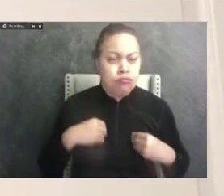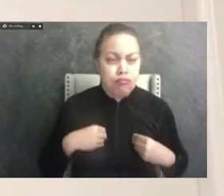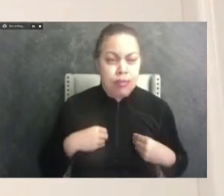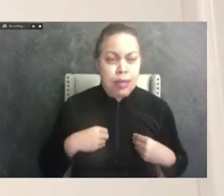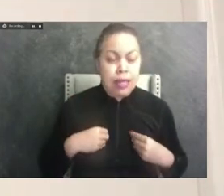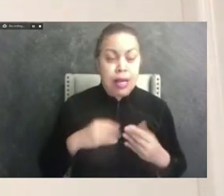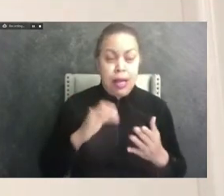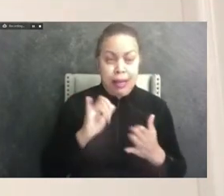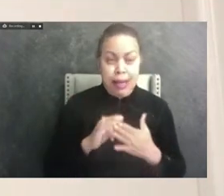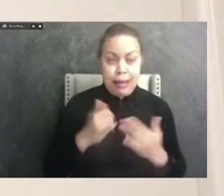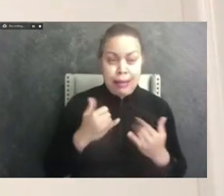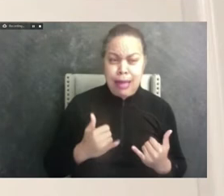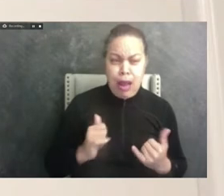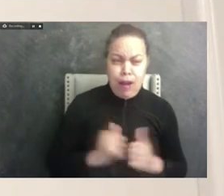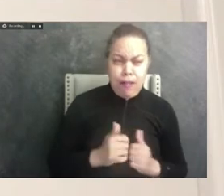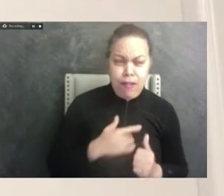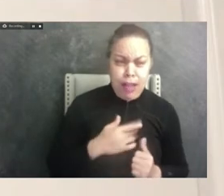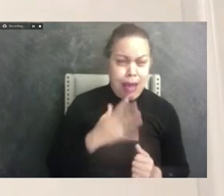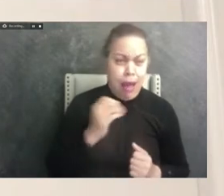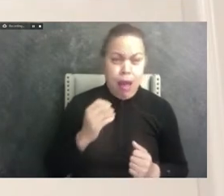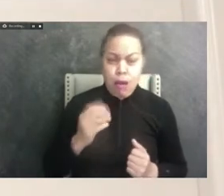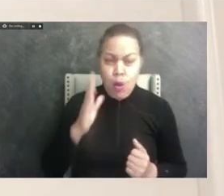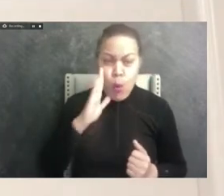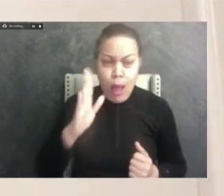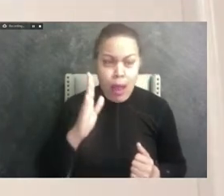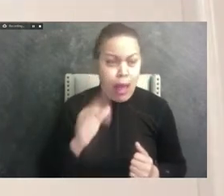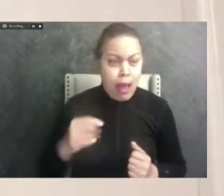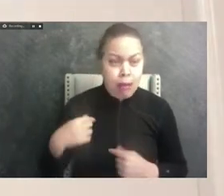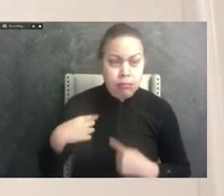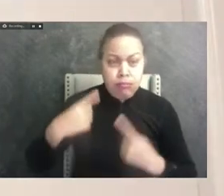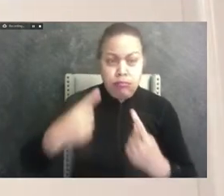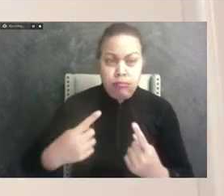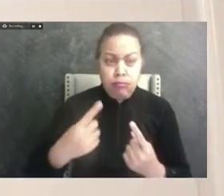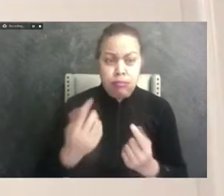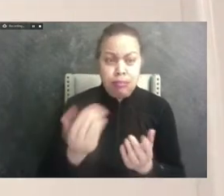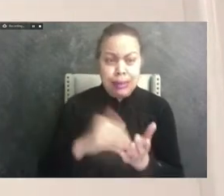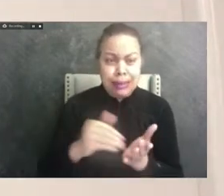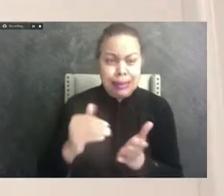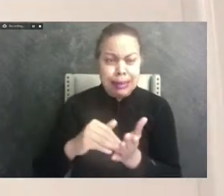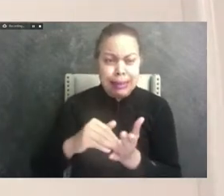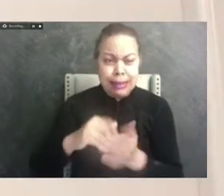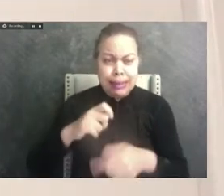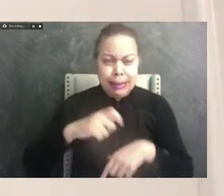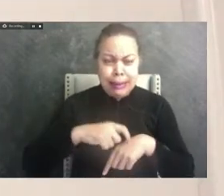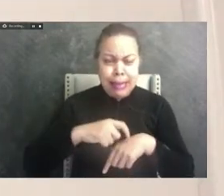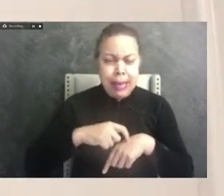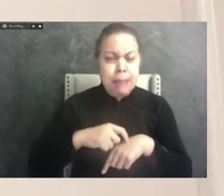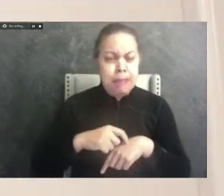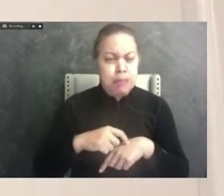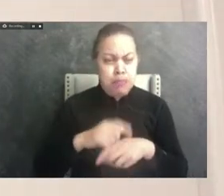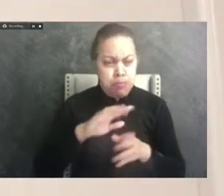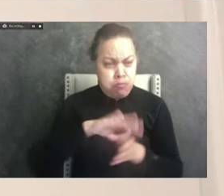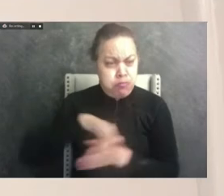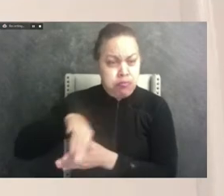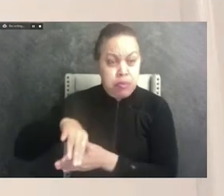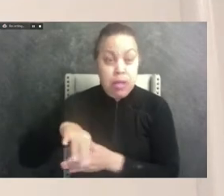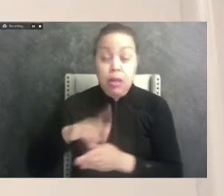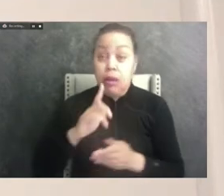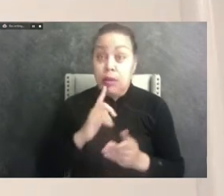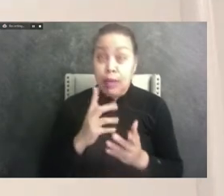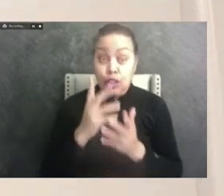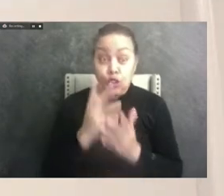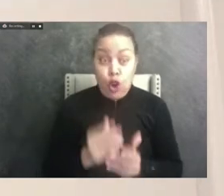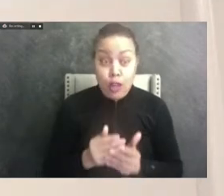be, for so it has been, time out of mind. Into the darkness they go. The wise and the